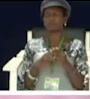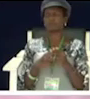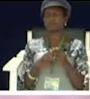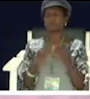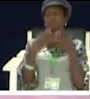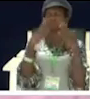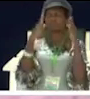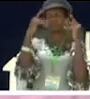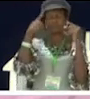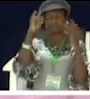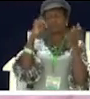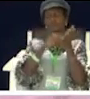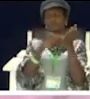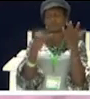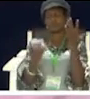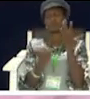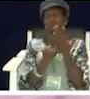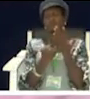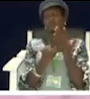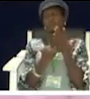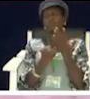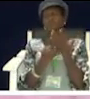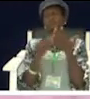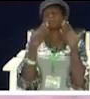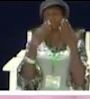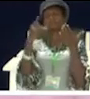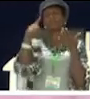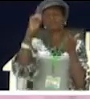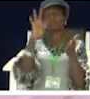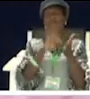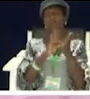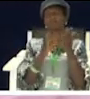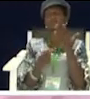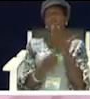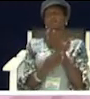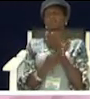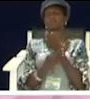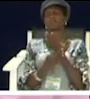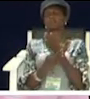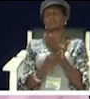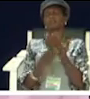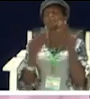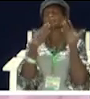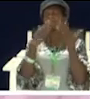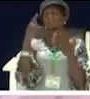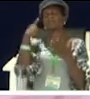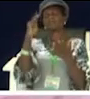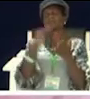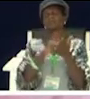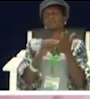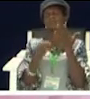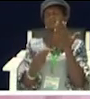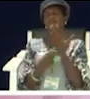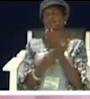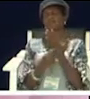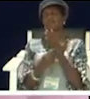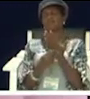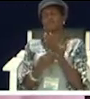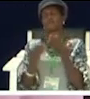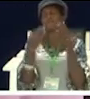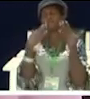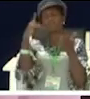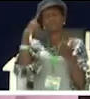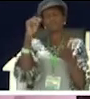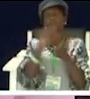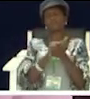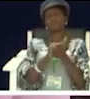Thank you for January. Thank you for February. Thank you for March. Thank